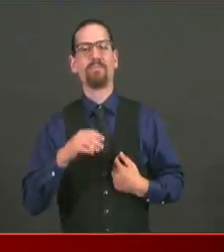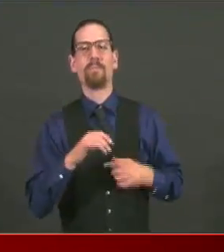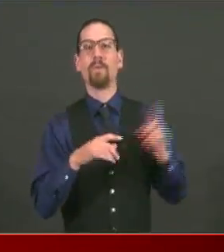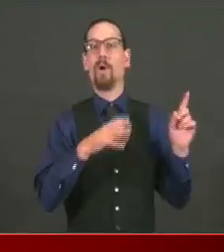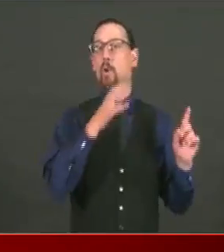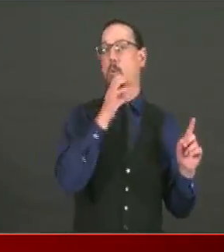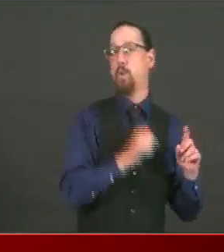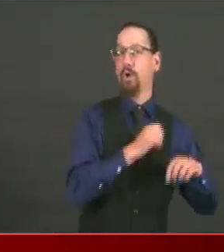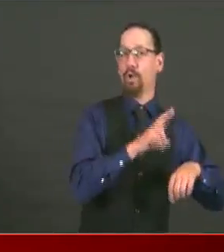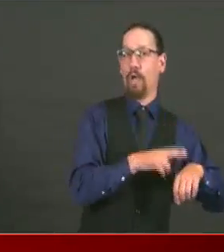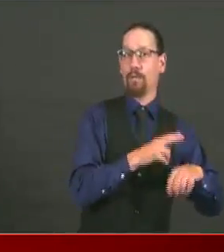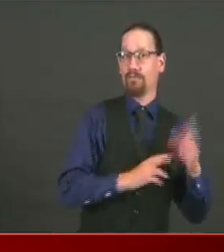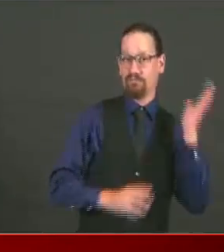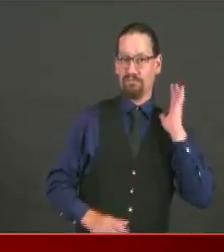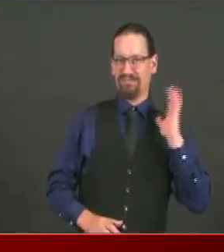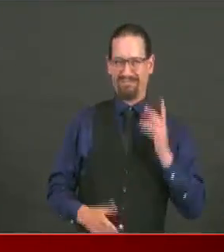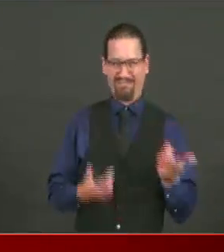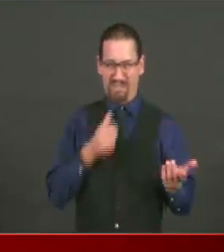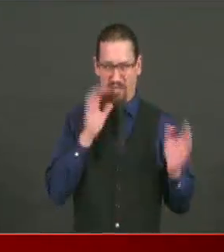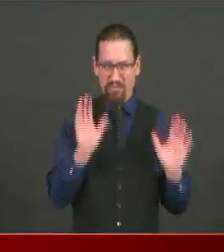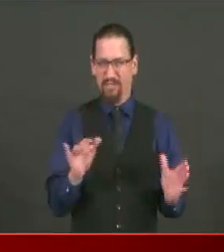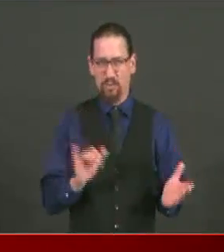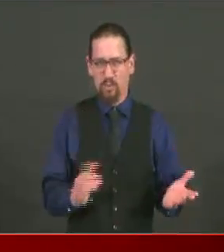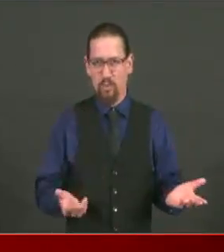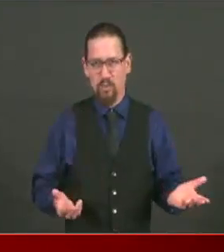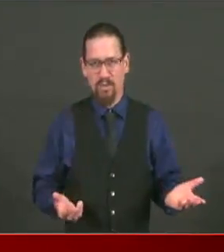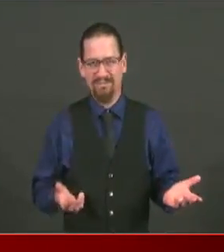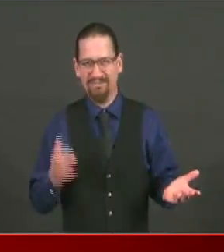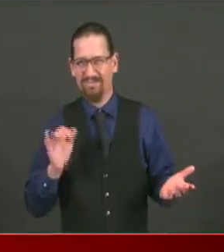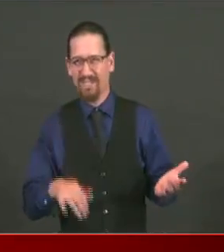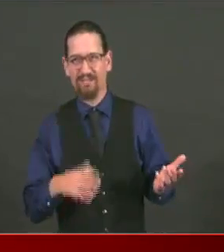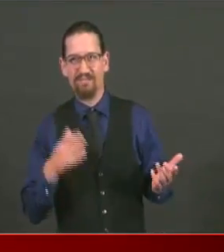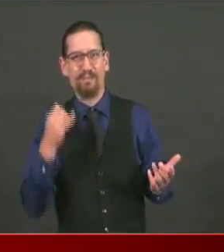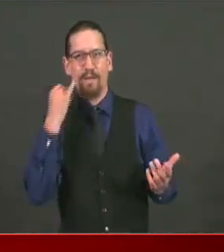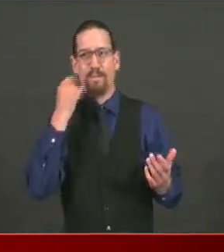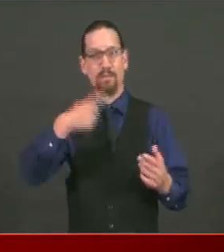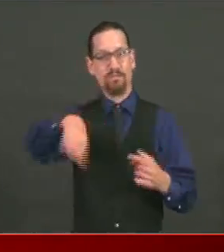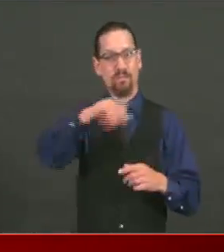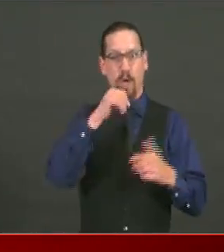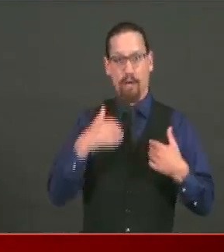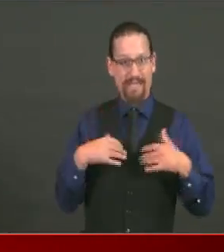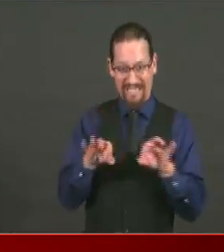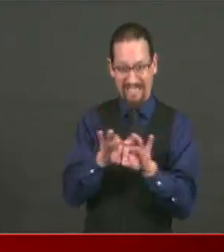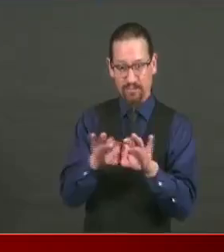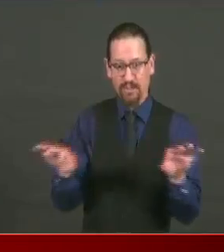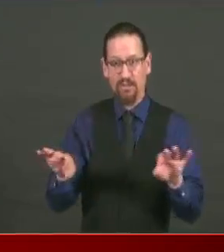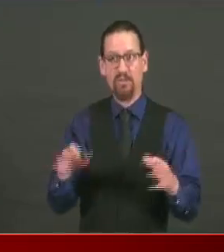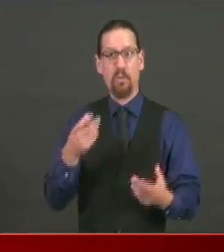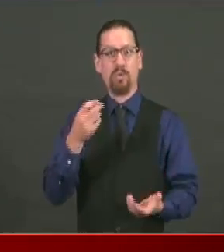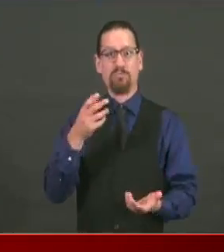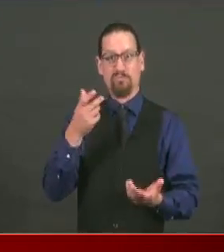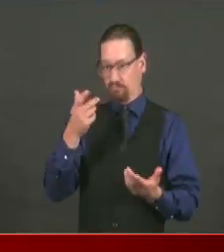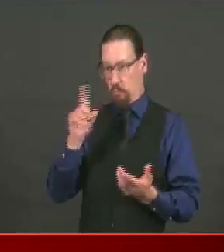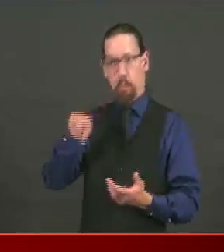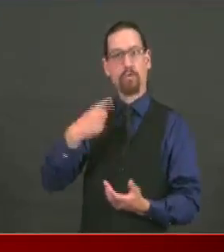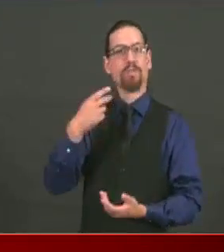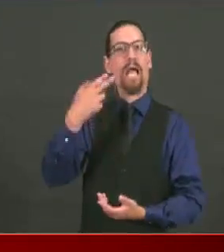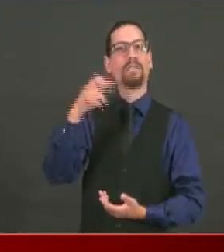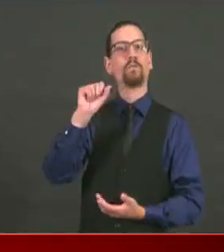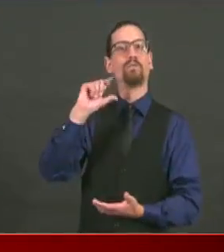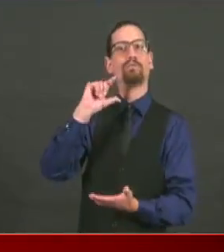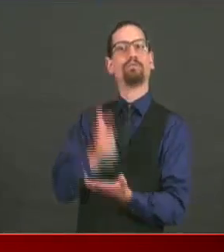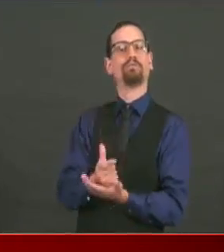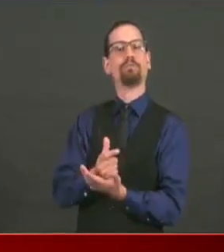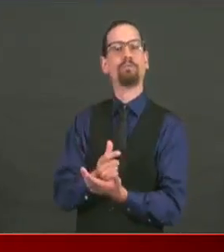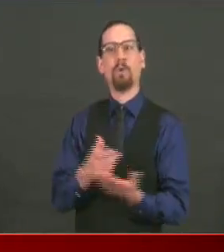If you didn't have a degree past high school, if you were a person of color, or you are a